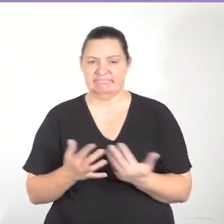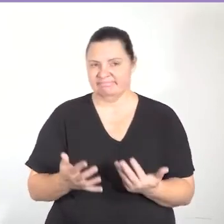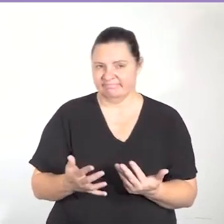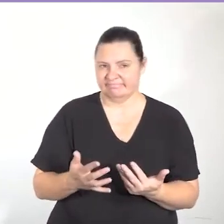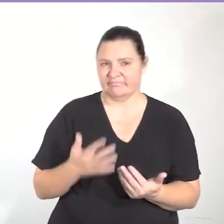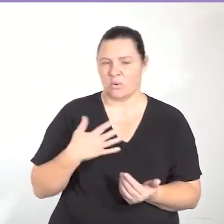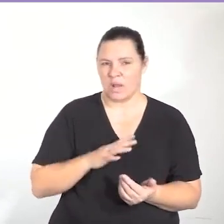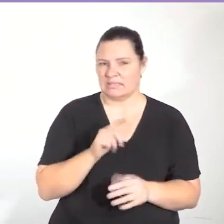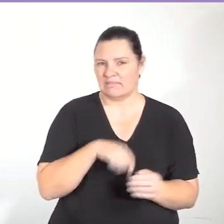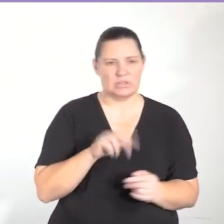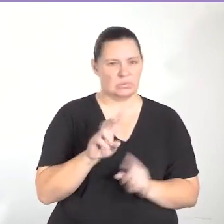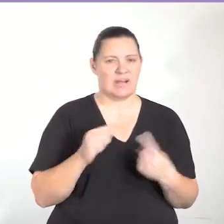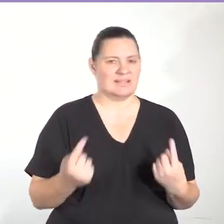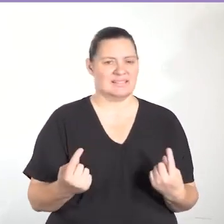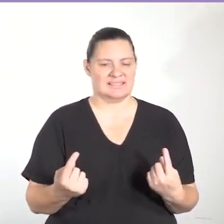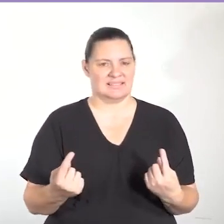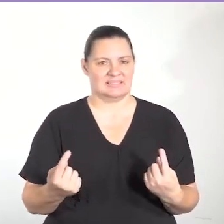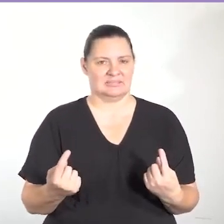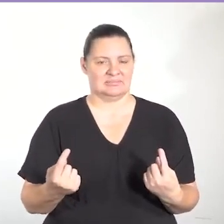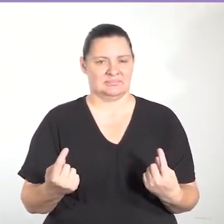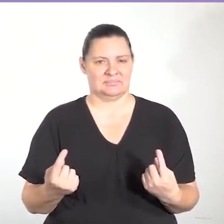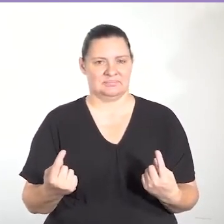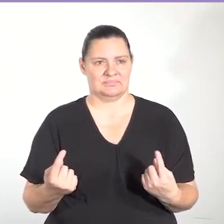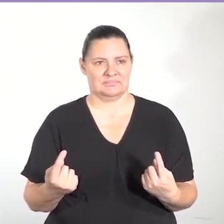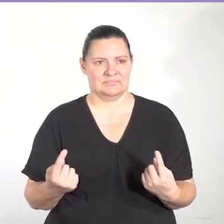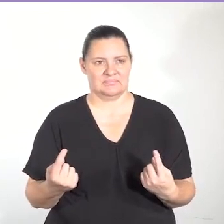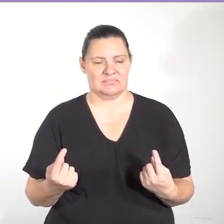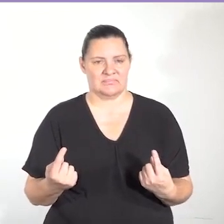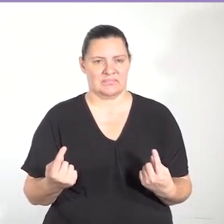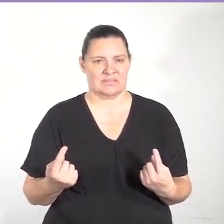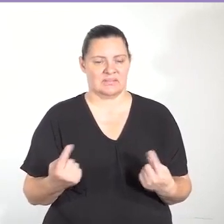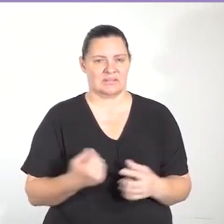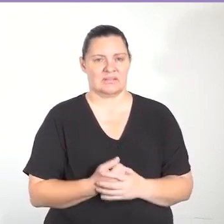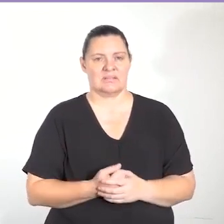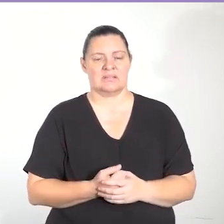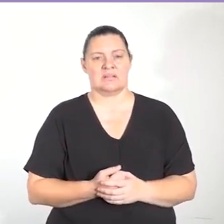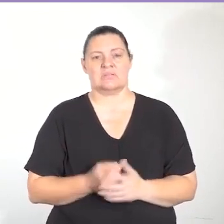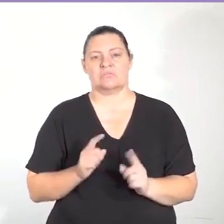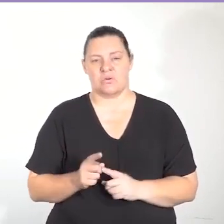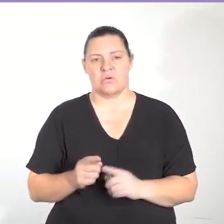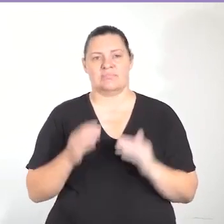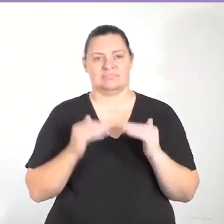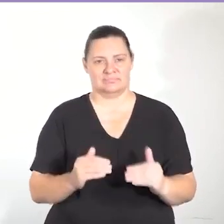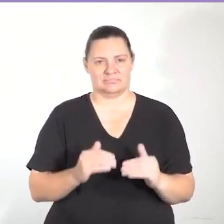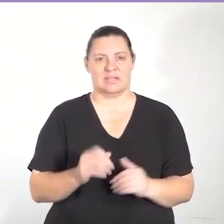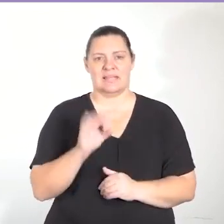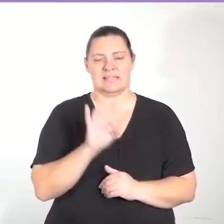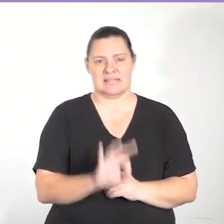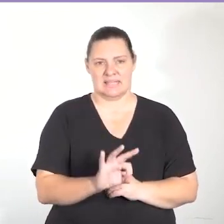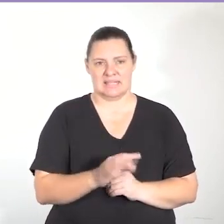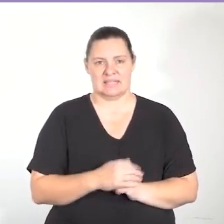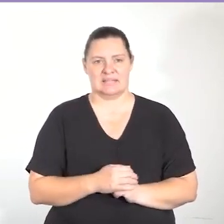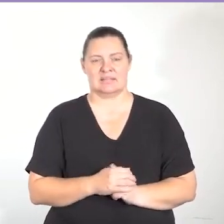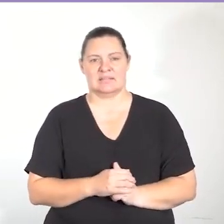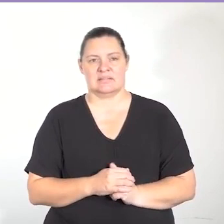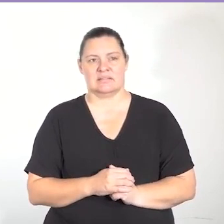15. Now we want to divide by 2, but because 15 is not divisible by 2, we move on to the next prime